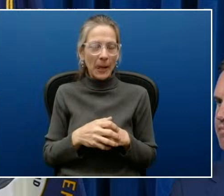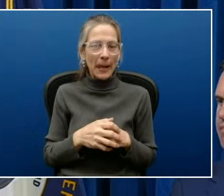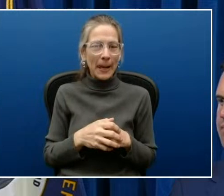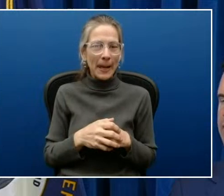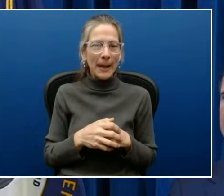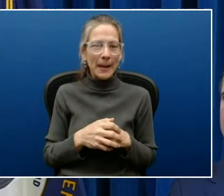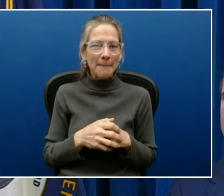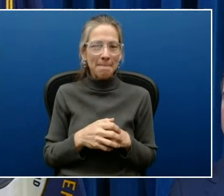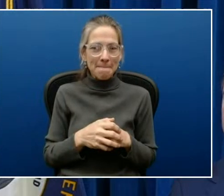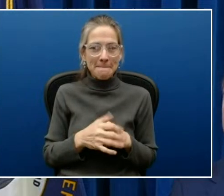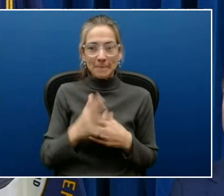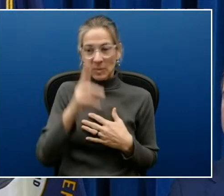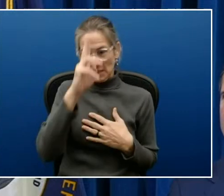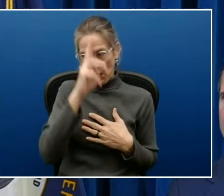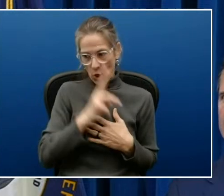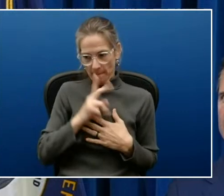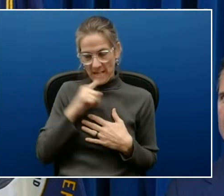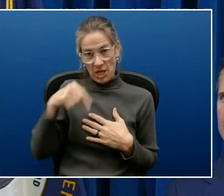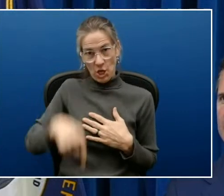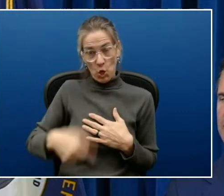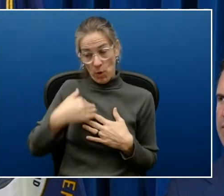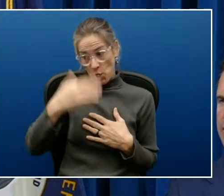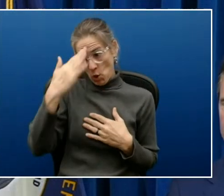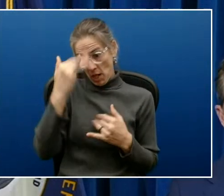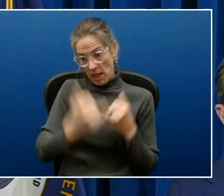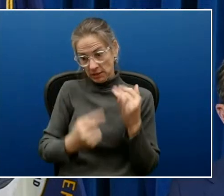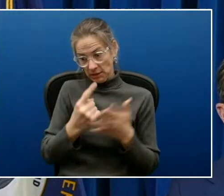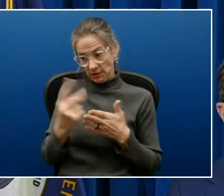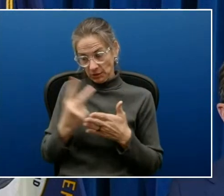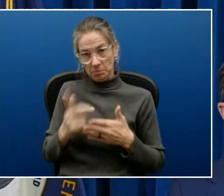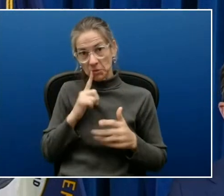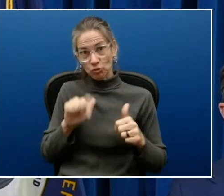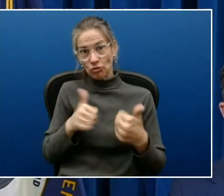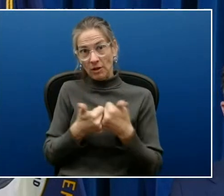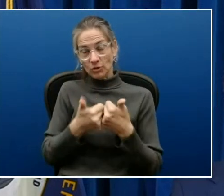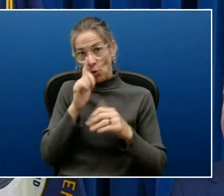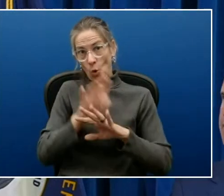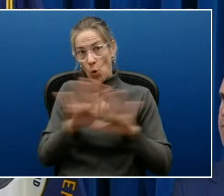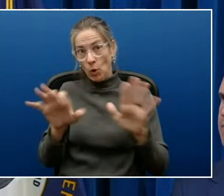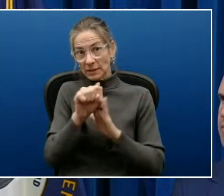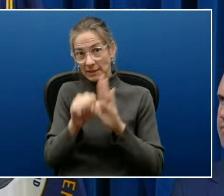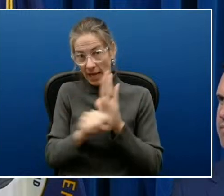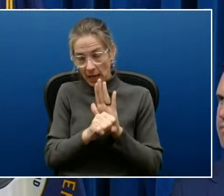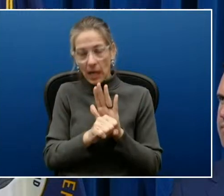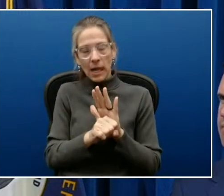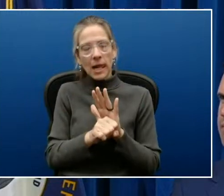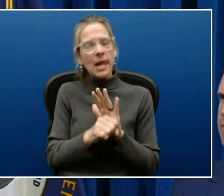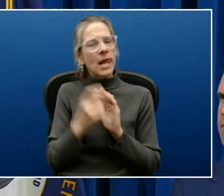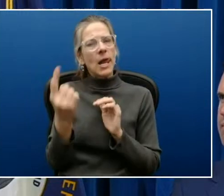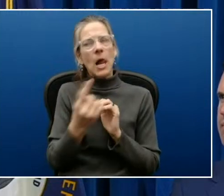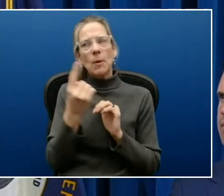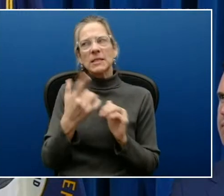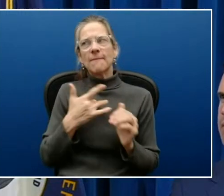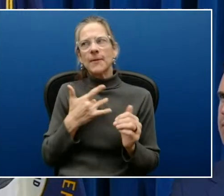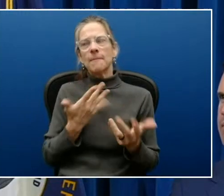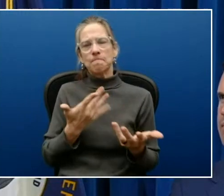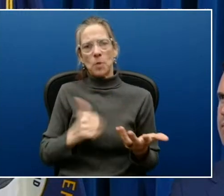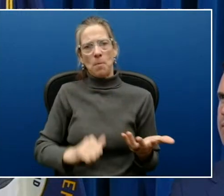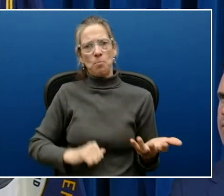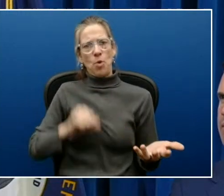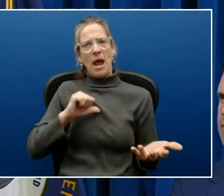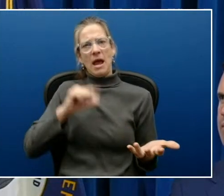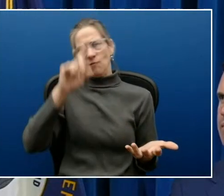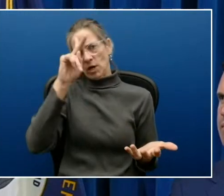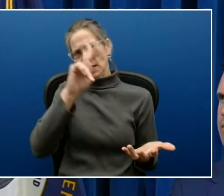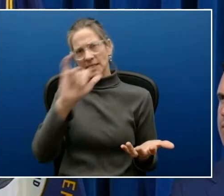It's an honor to be here. While we know the past few weeks have been challenging to the entire state, it is always a sense of pride for the Kentucky Derby Festival to